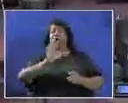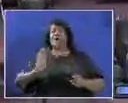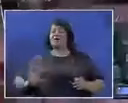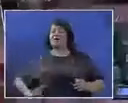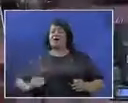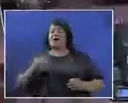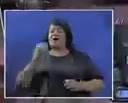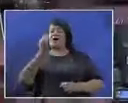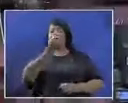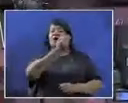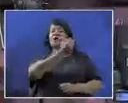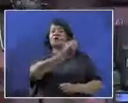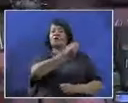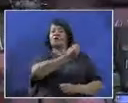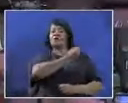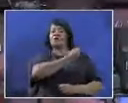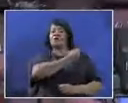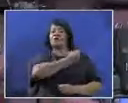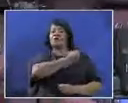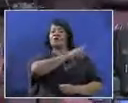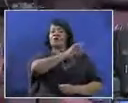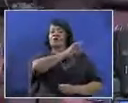our Lord.